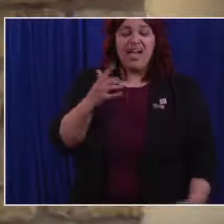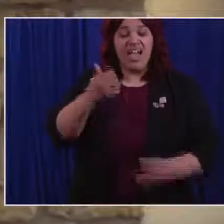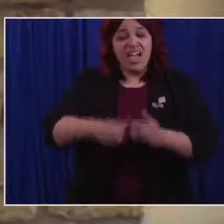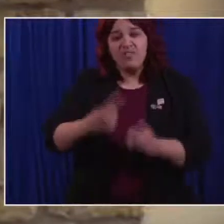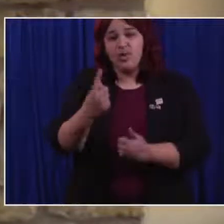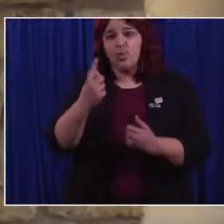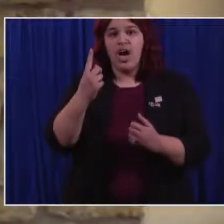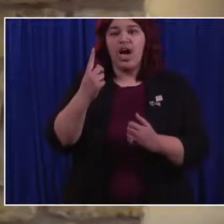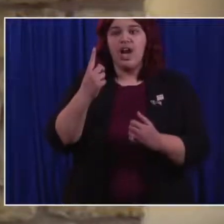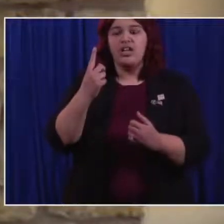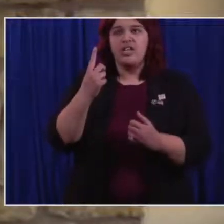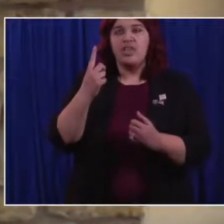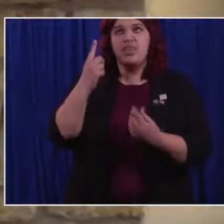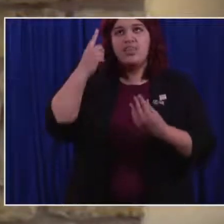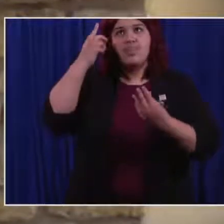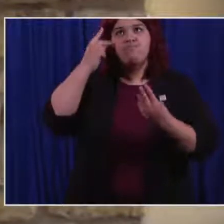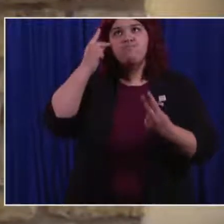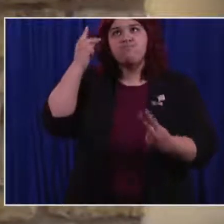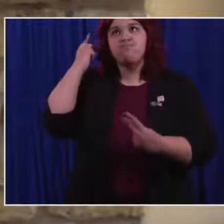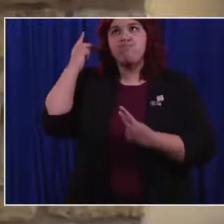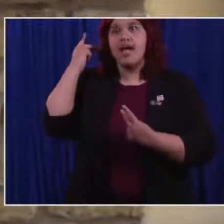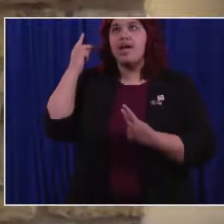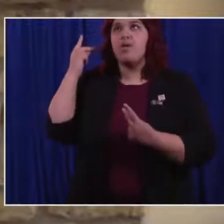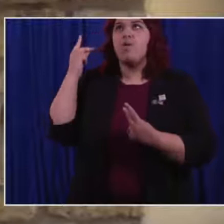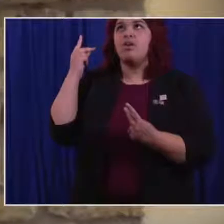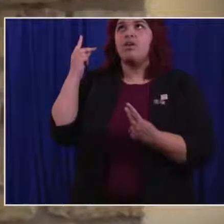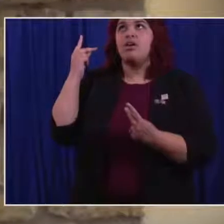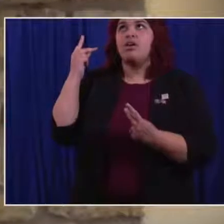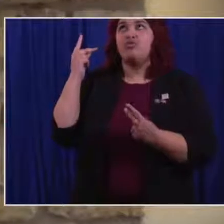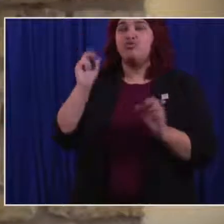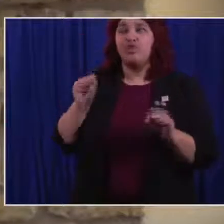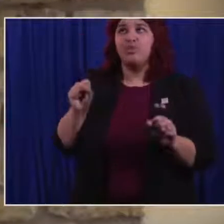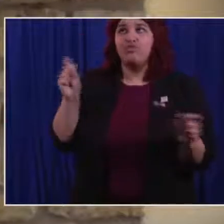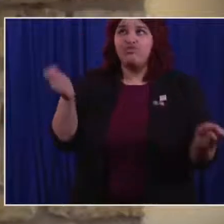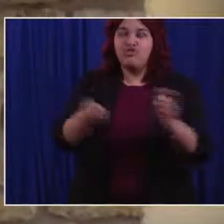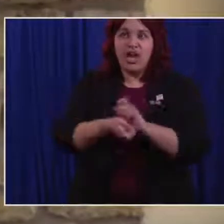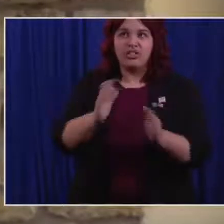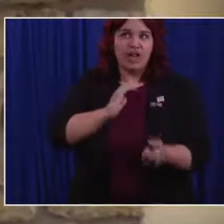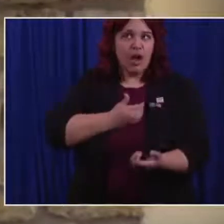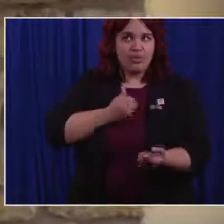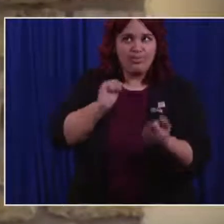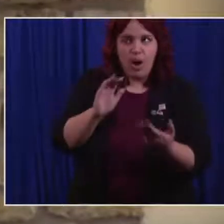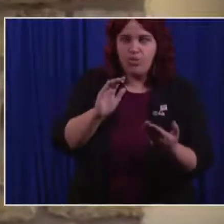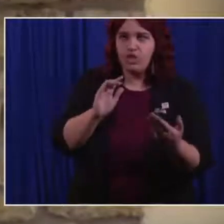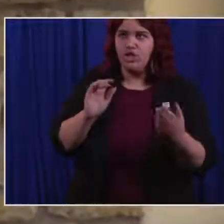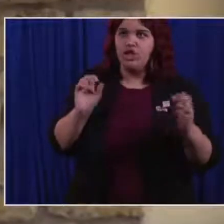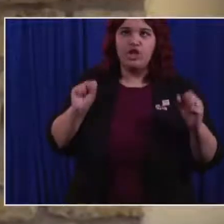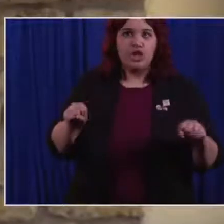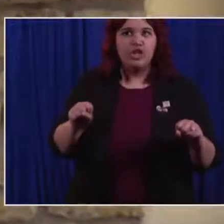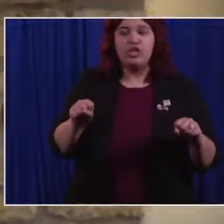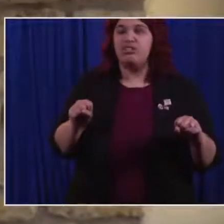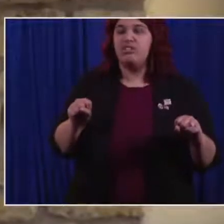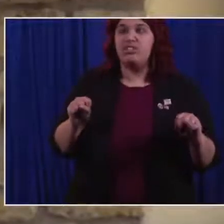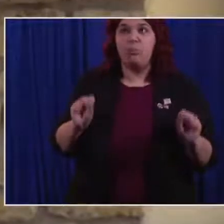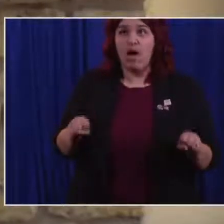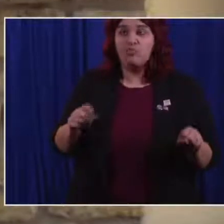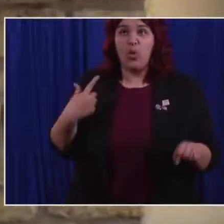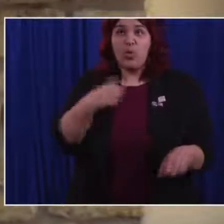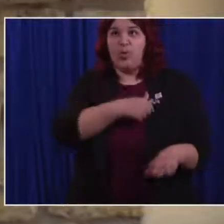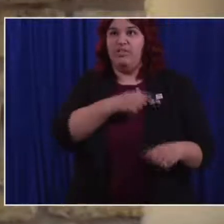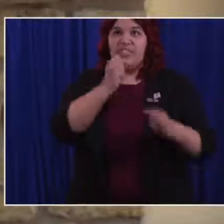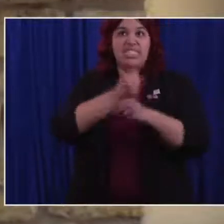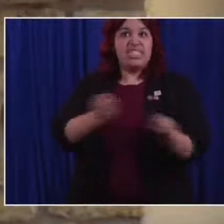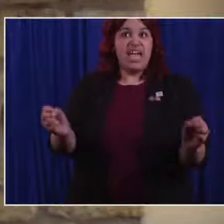differently? It was a priority throughout. The truth is that Ohio has much